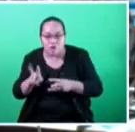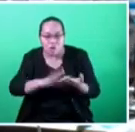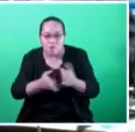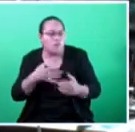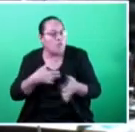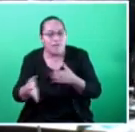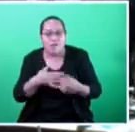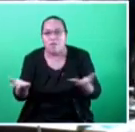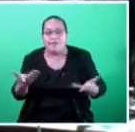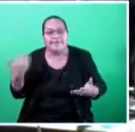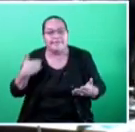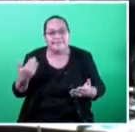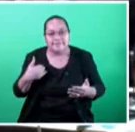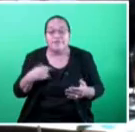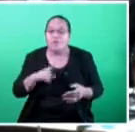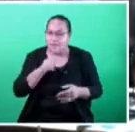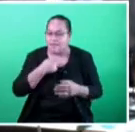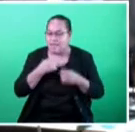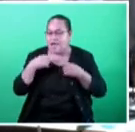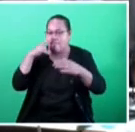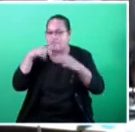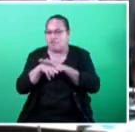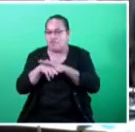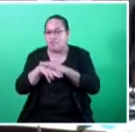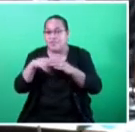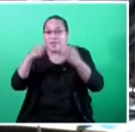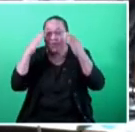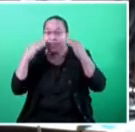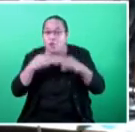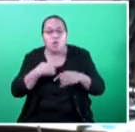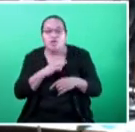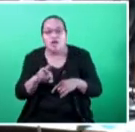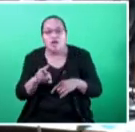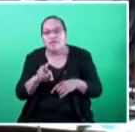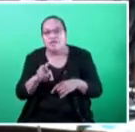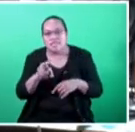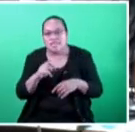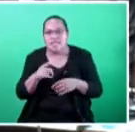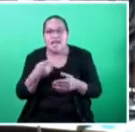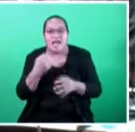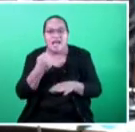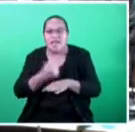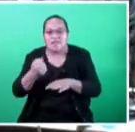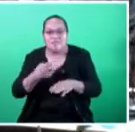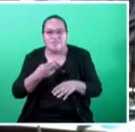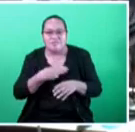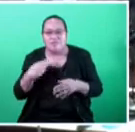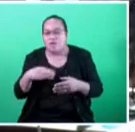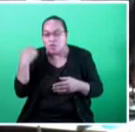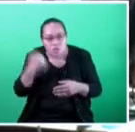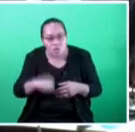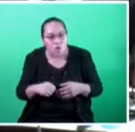they are in Fiji, Mr. Speaker said. That is the vision, Mr. Speaker. Mr. Speaker said we are not just rolling the government or rolling the ministries, we are